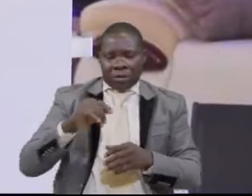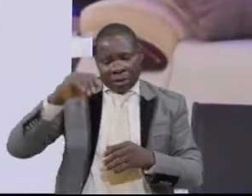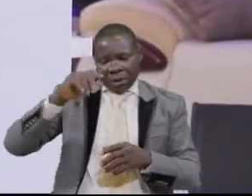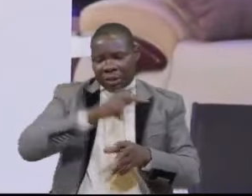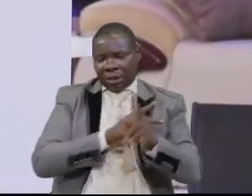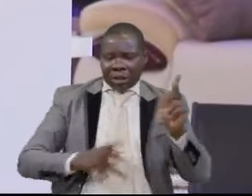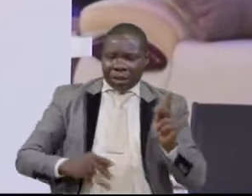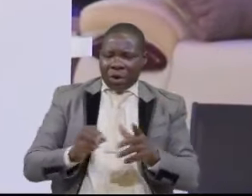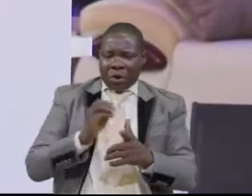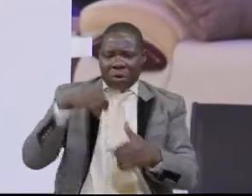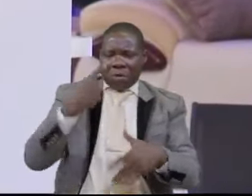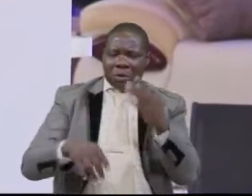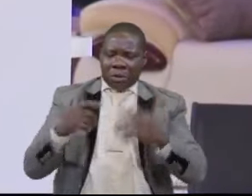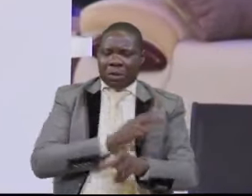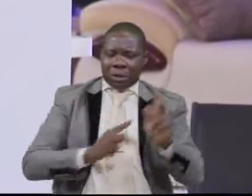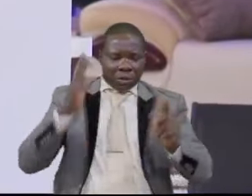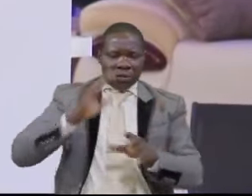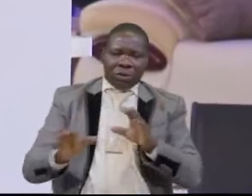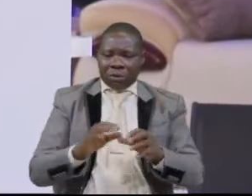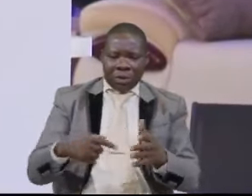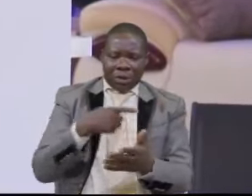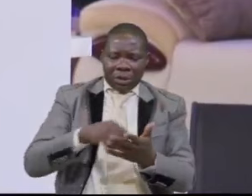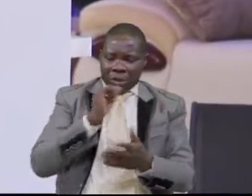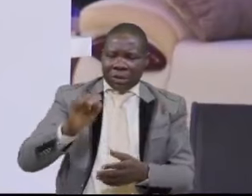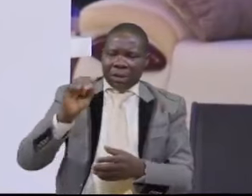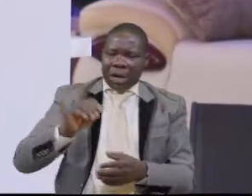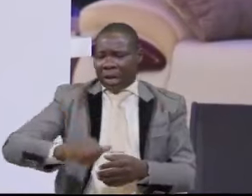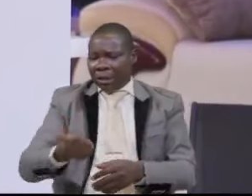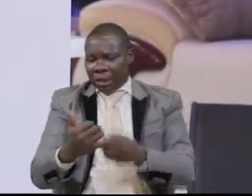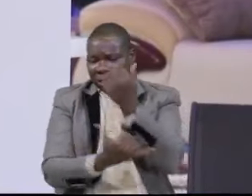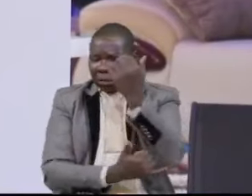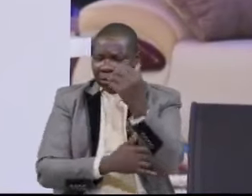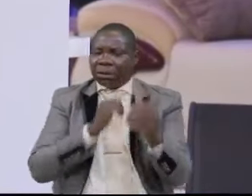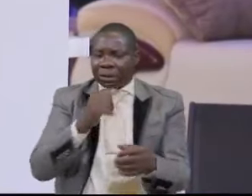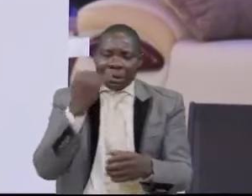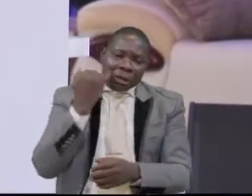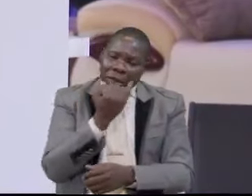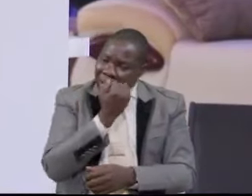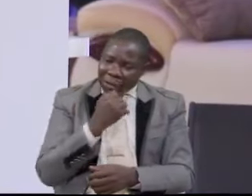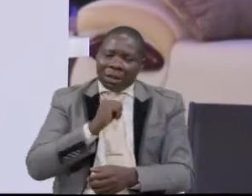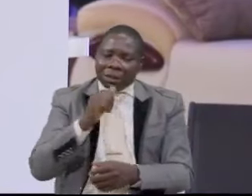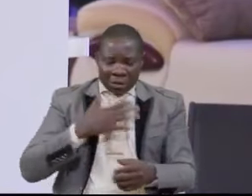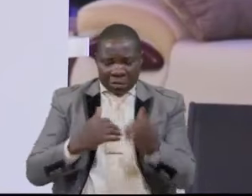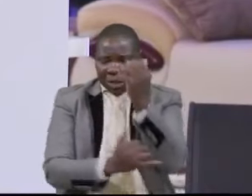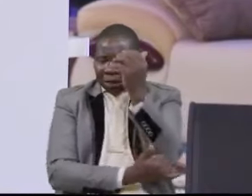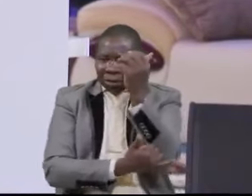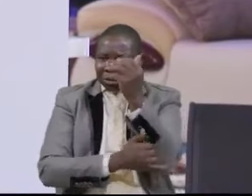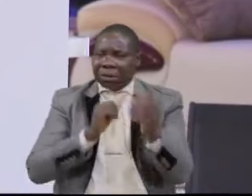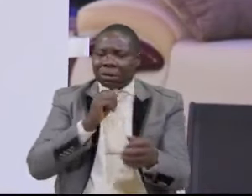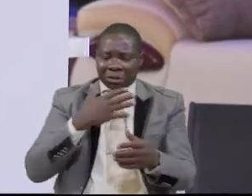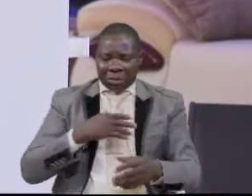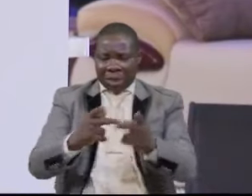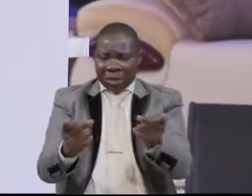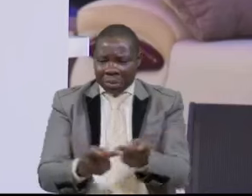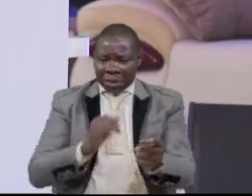do. This is Babylon. This is not my country. This is not my place. I came